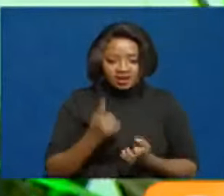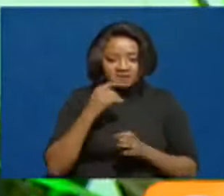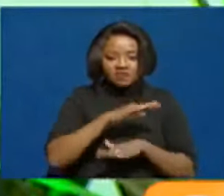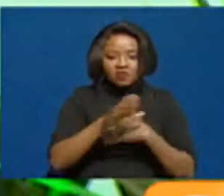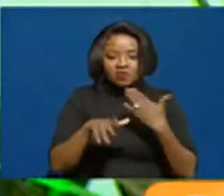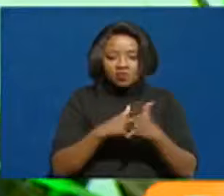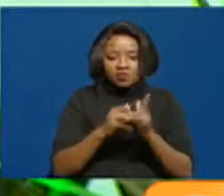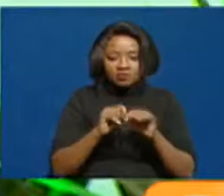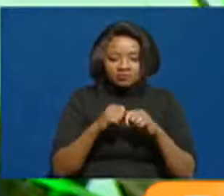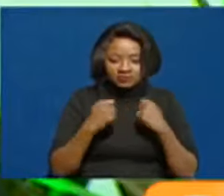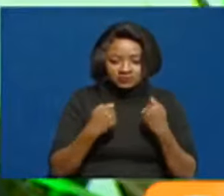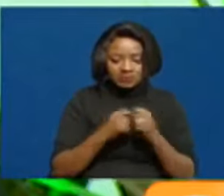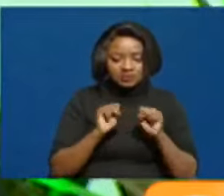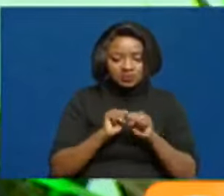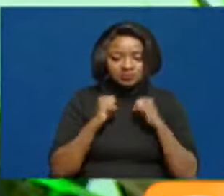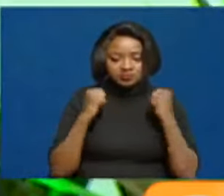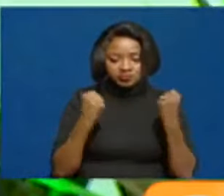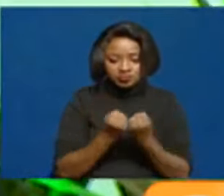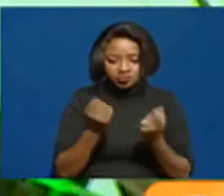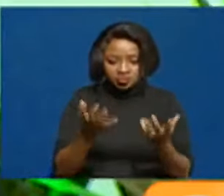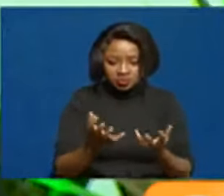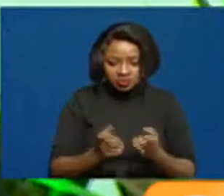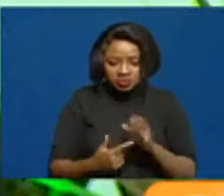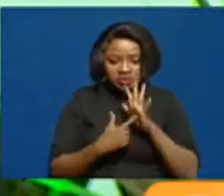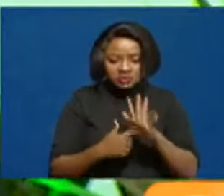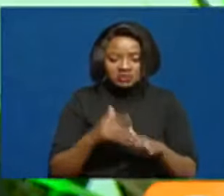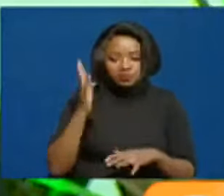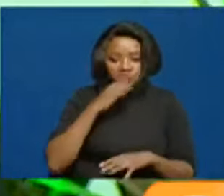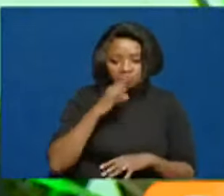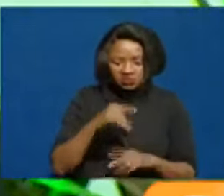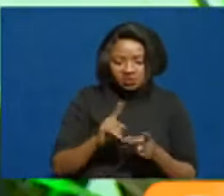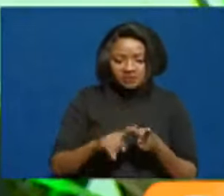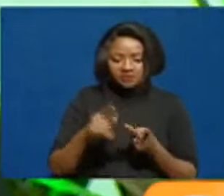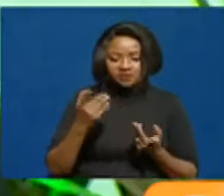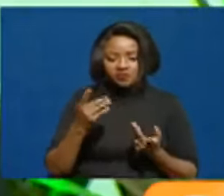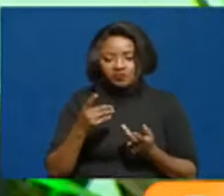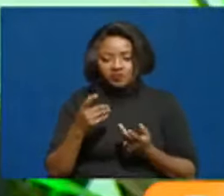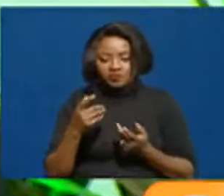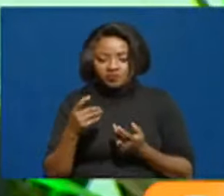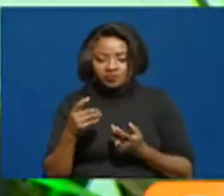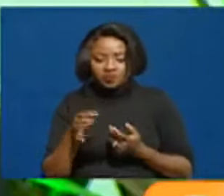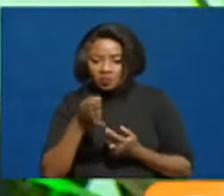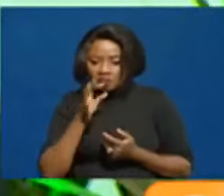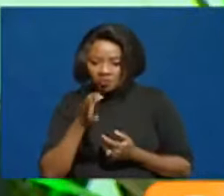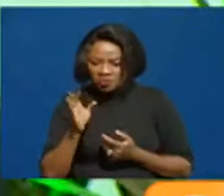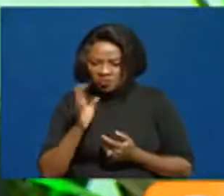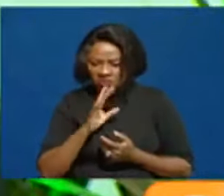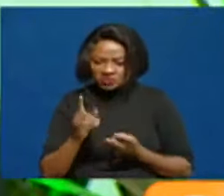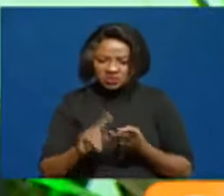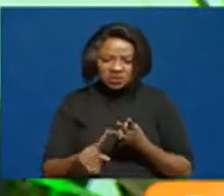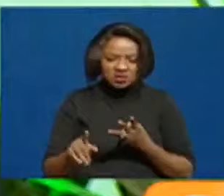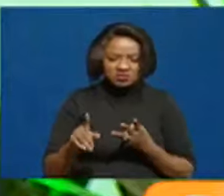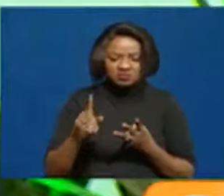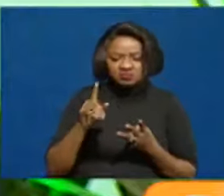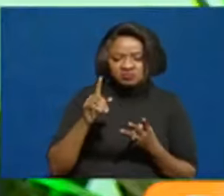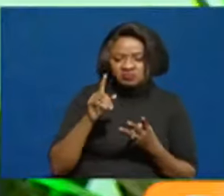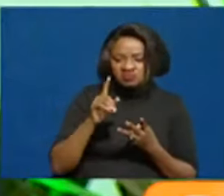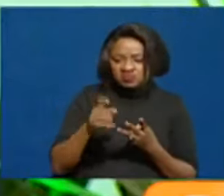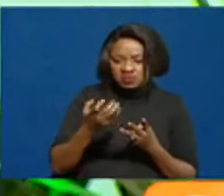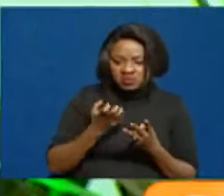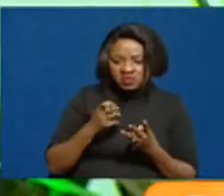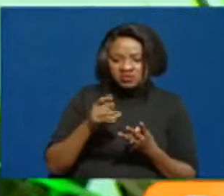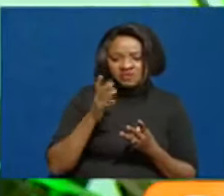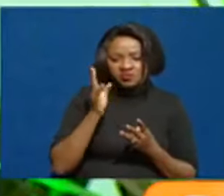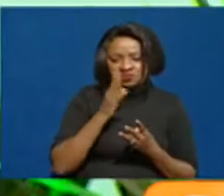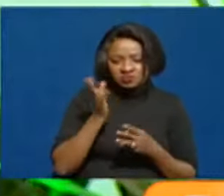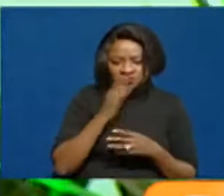social amenities, including addressing solid waste, liquid waste, addressing the need for water, addressing the need for